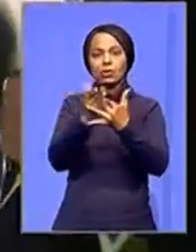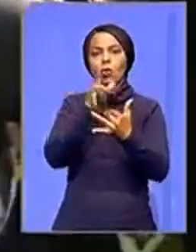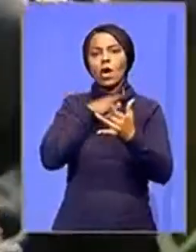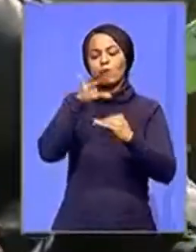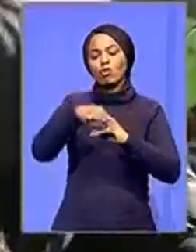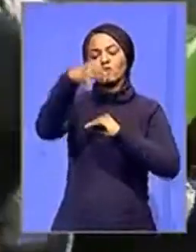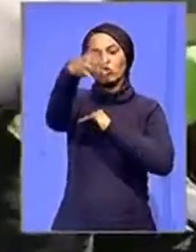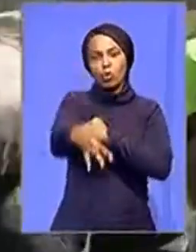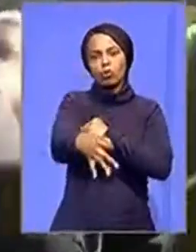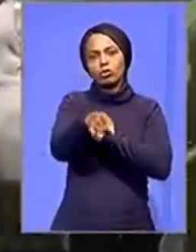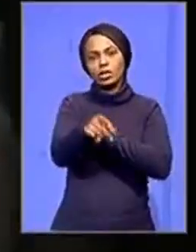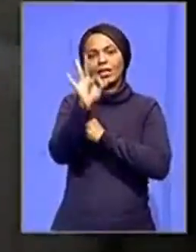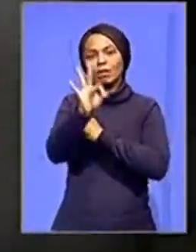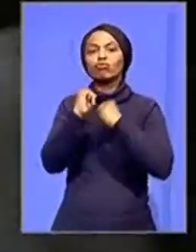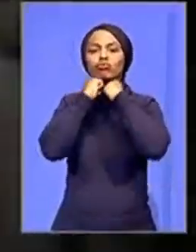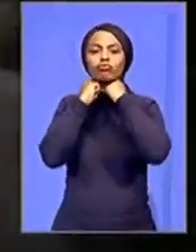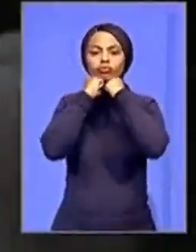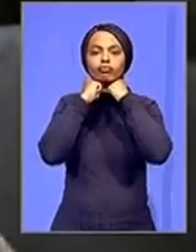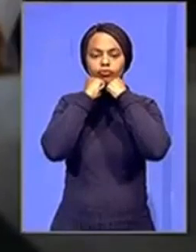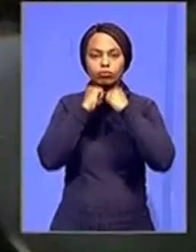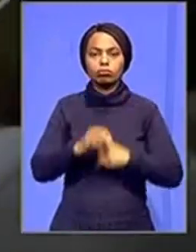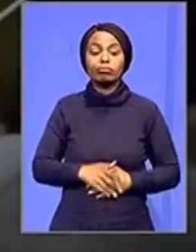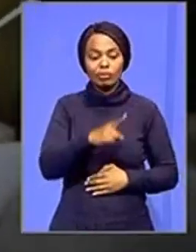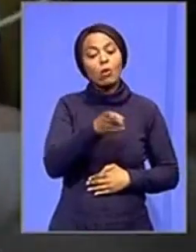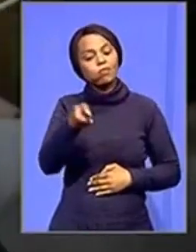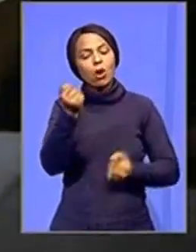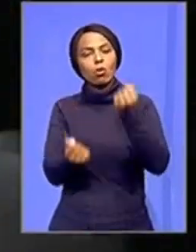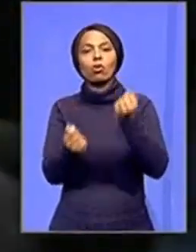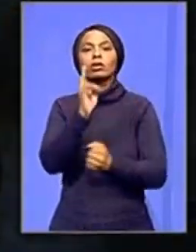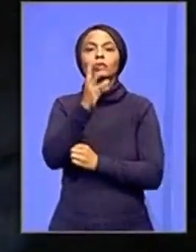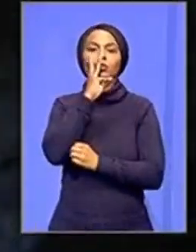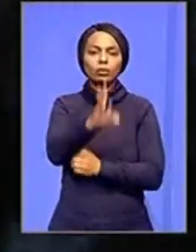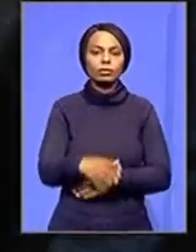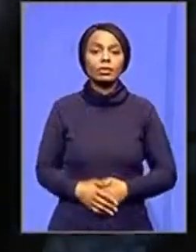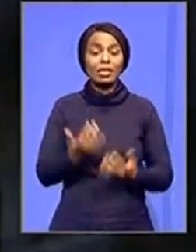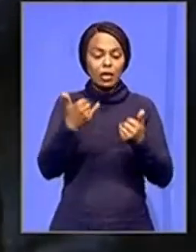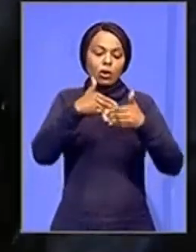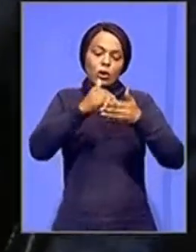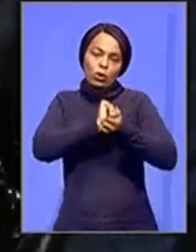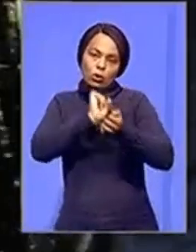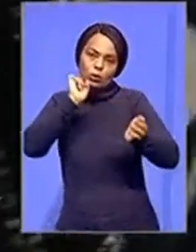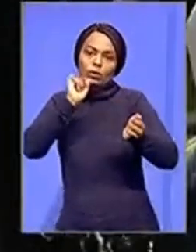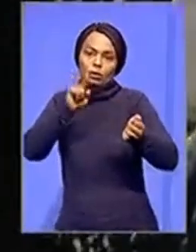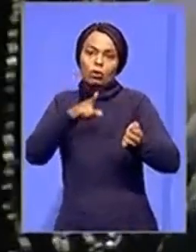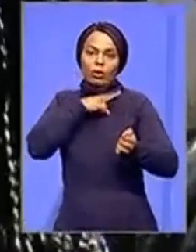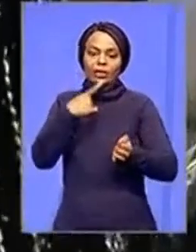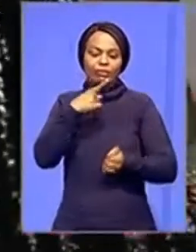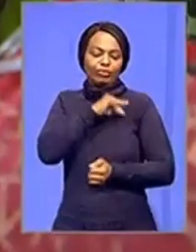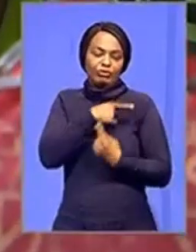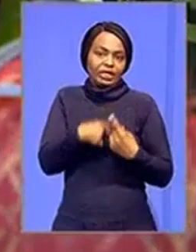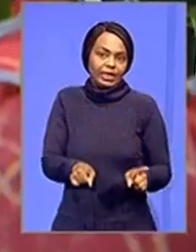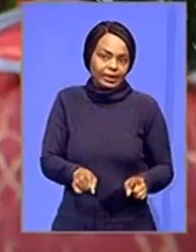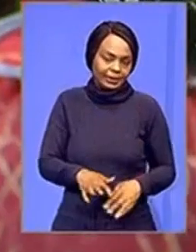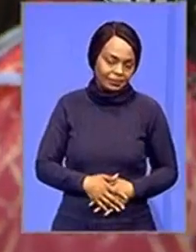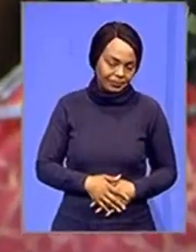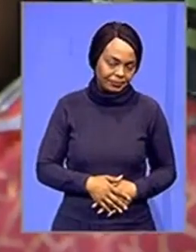la 3 kgweding ya Agostose. Nemiroud o sa tšwetše pele ka ntle ga kgorotsheko gore ga ana molato. What has